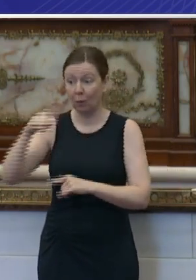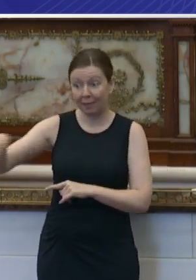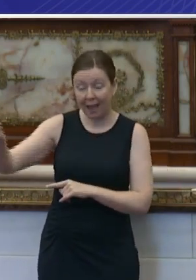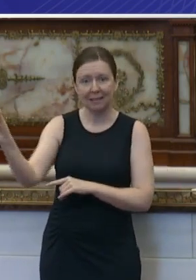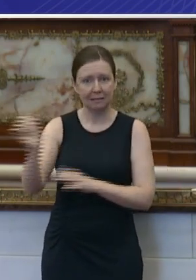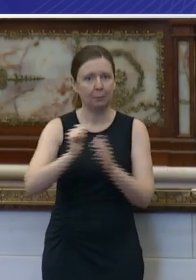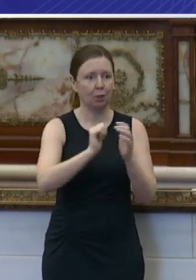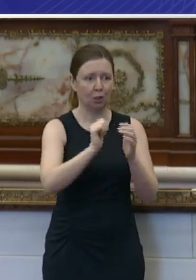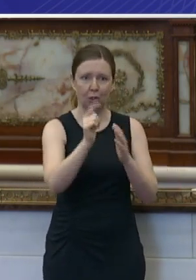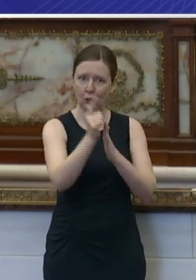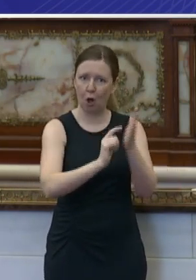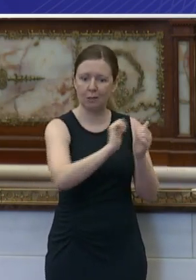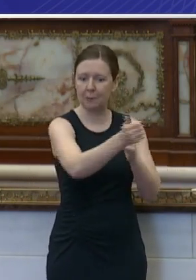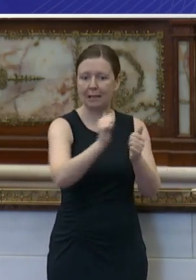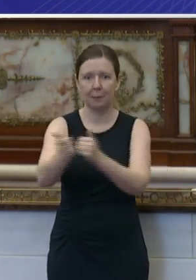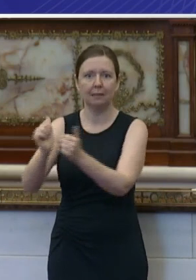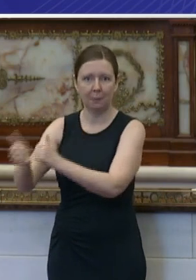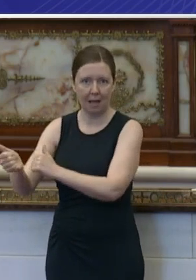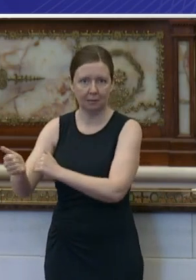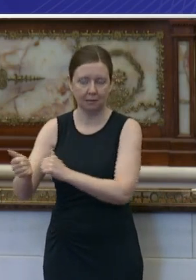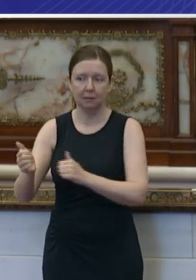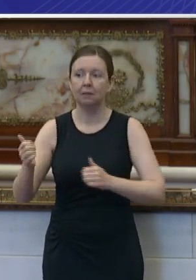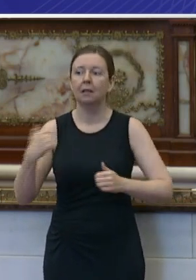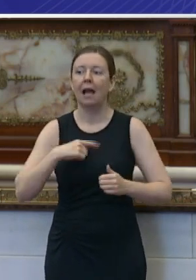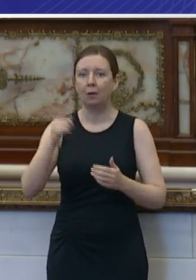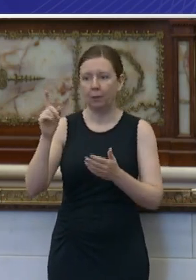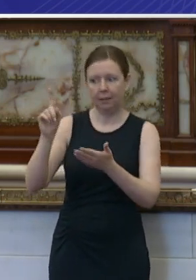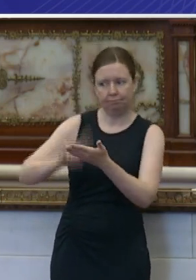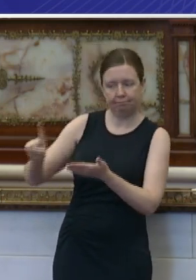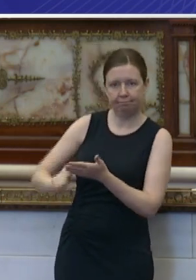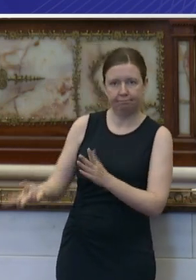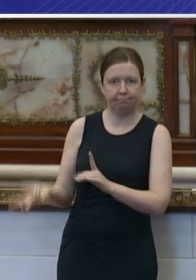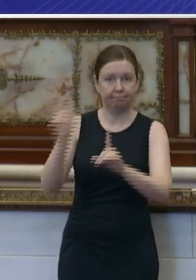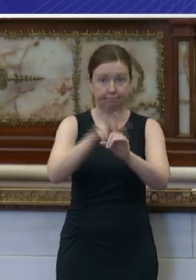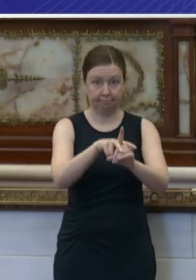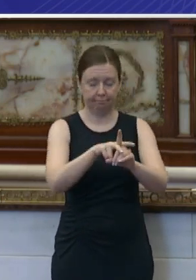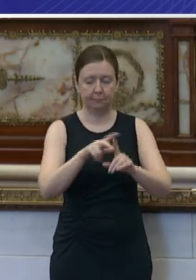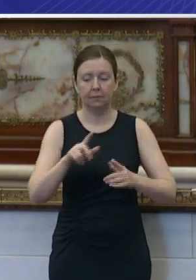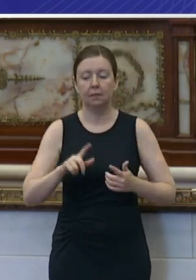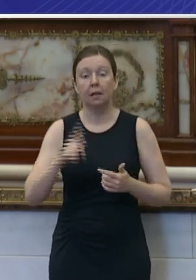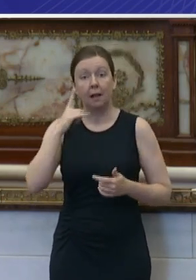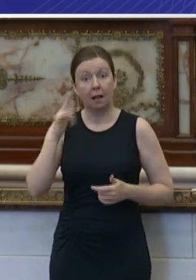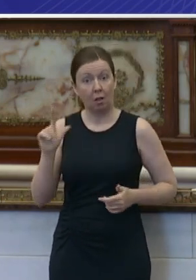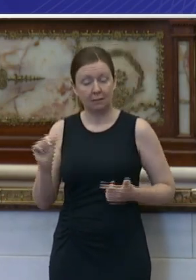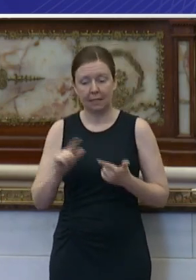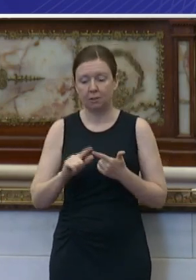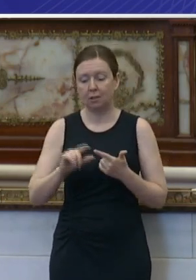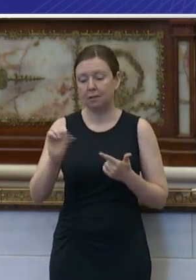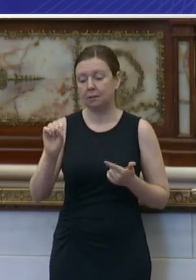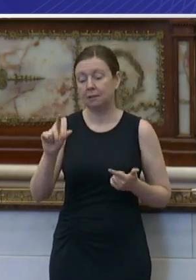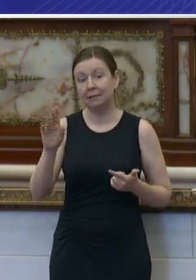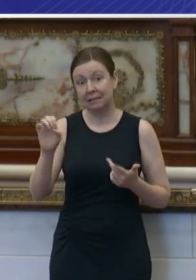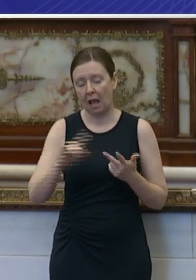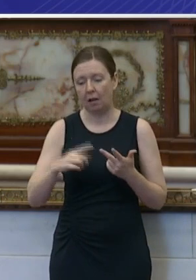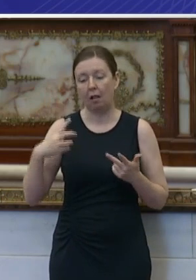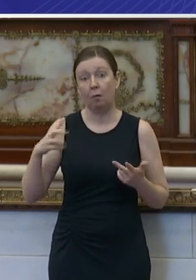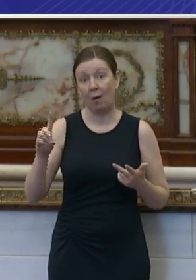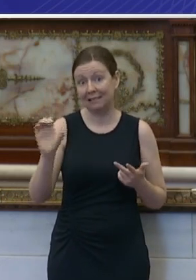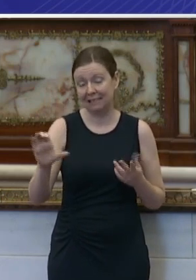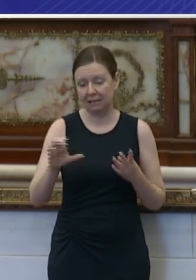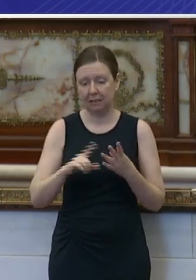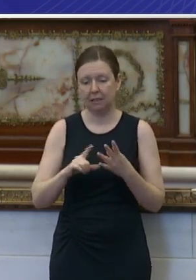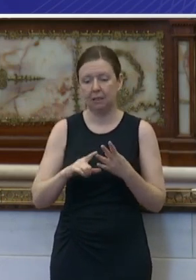similar legislation and builds off that recent research. Places like Los Angeles, Seattle, Washington, D.C.,